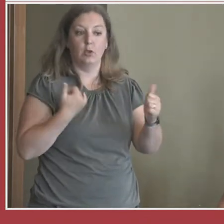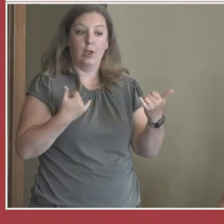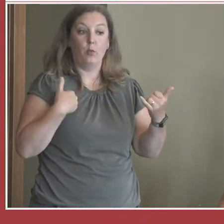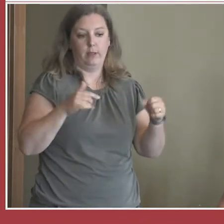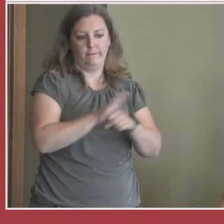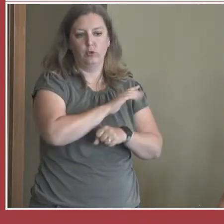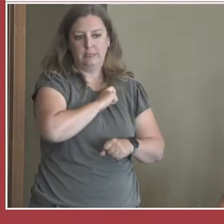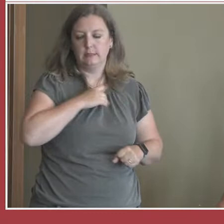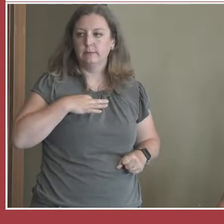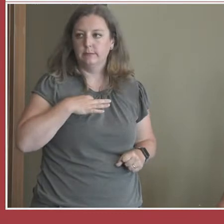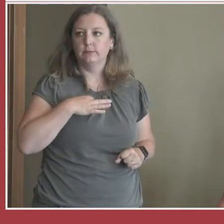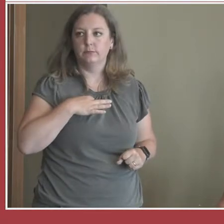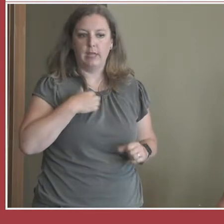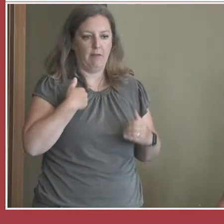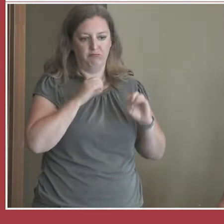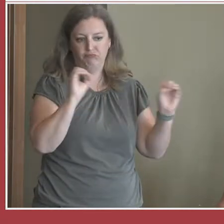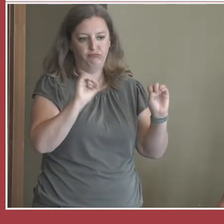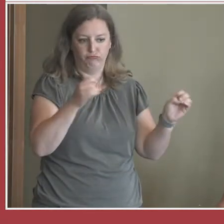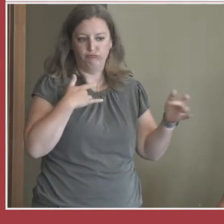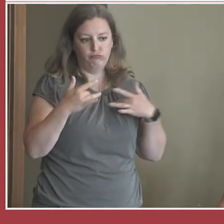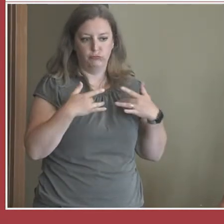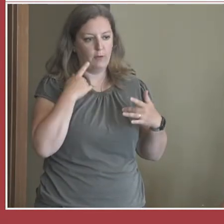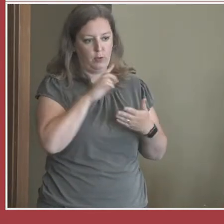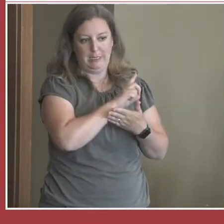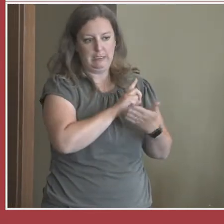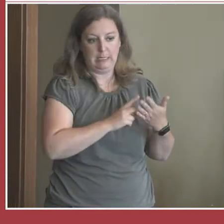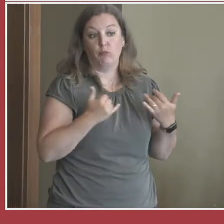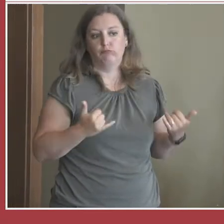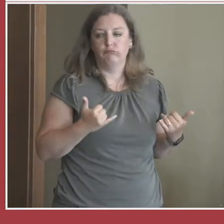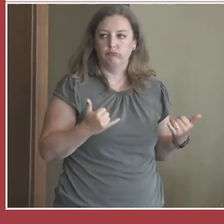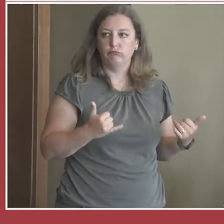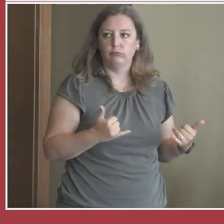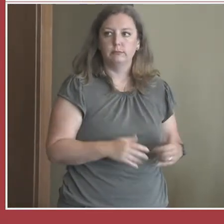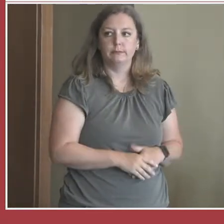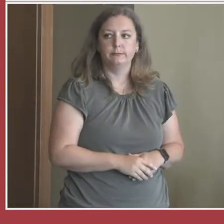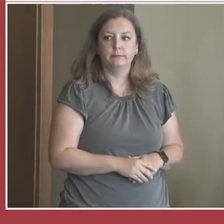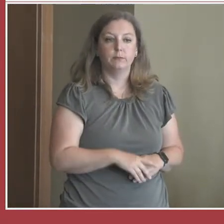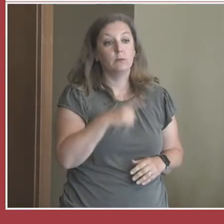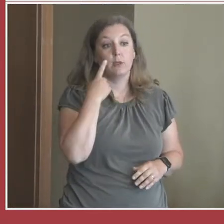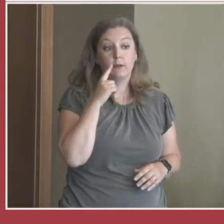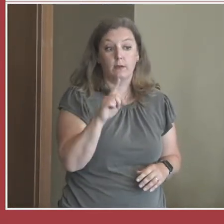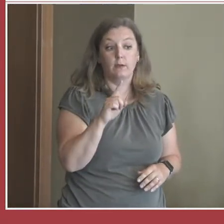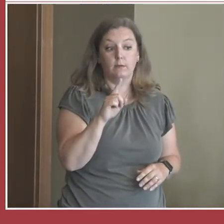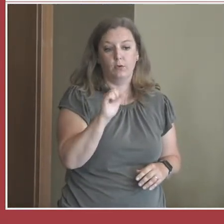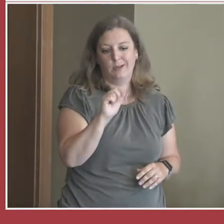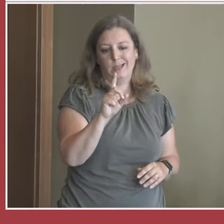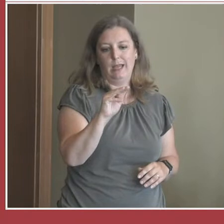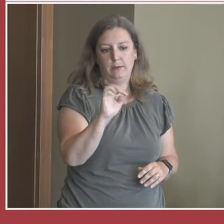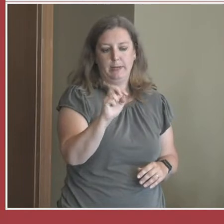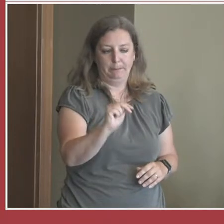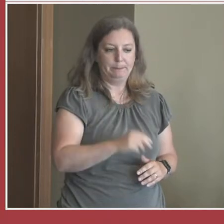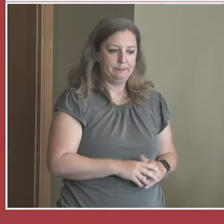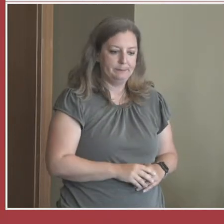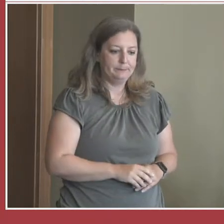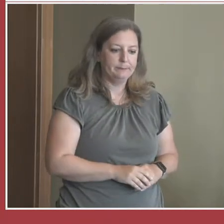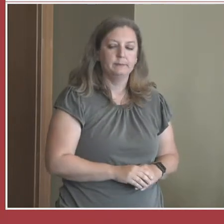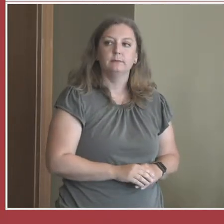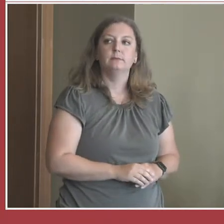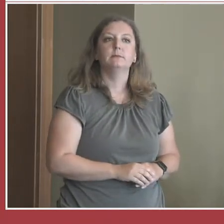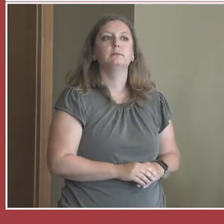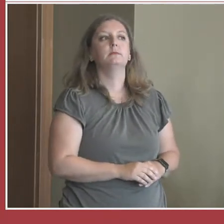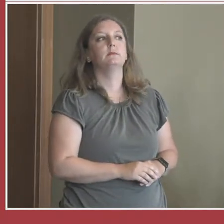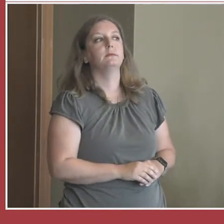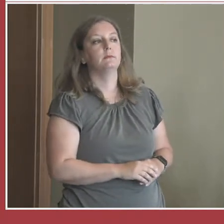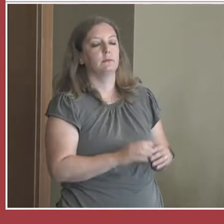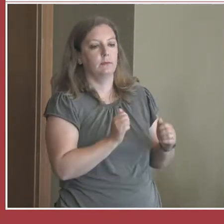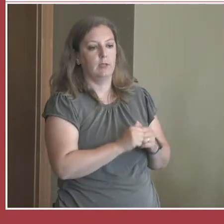fully staffed and we have no concerns on the design right now in regards to the two admin entrances. And then with